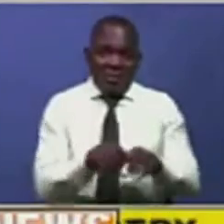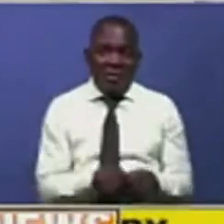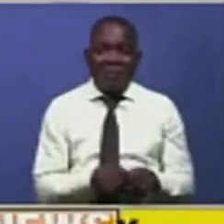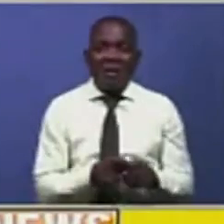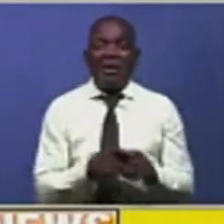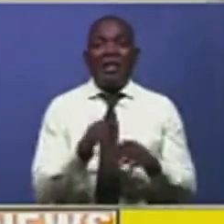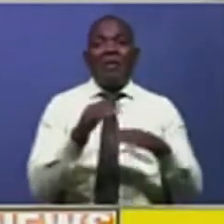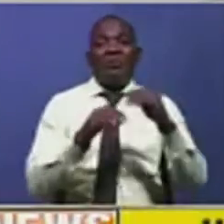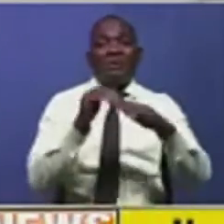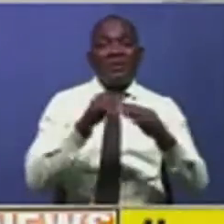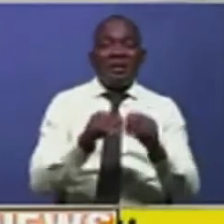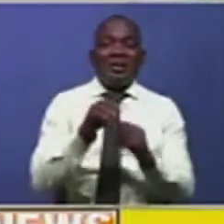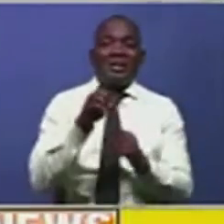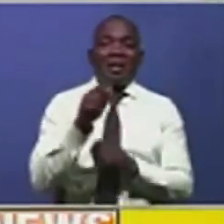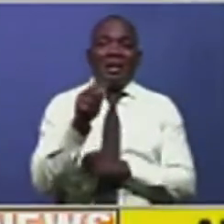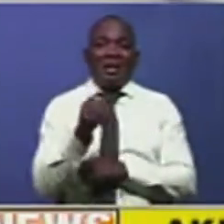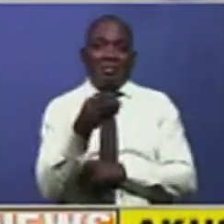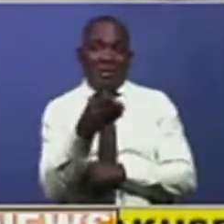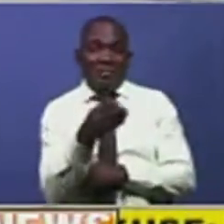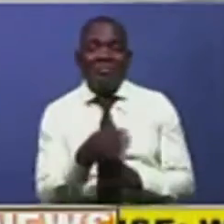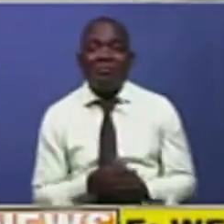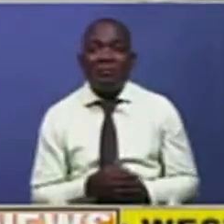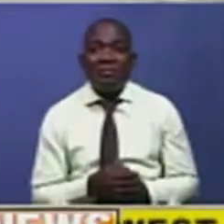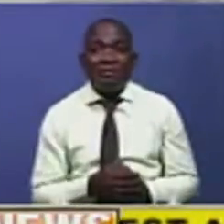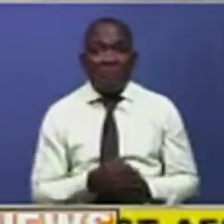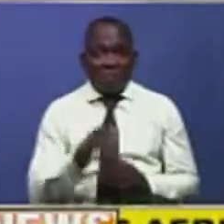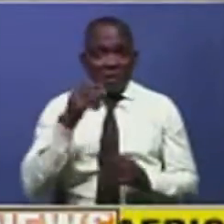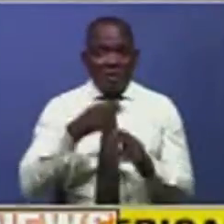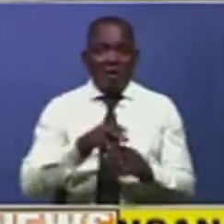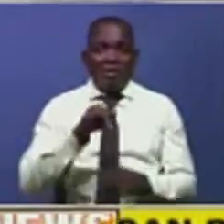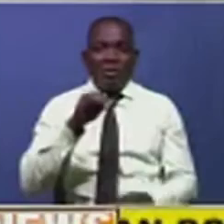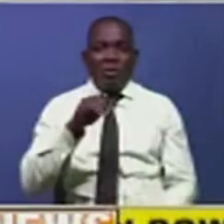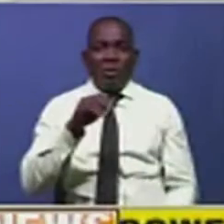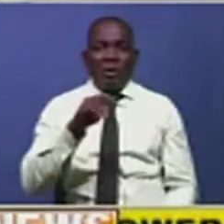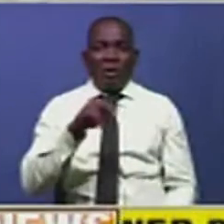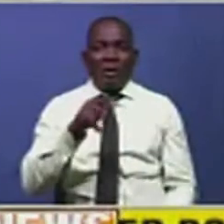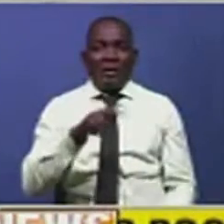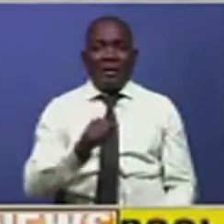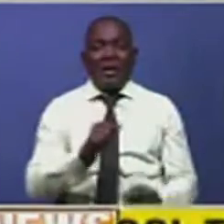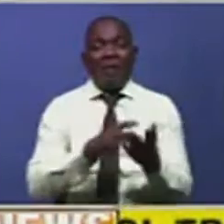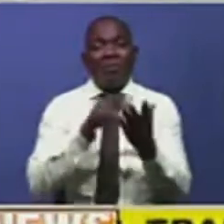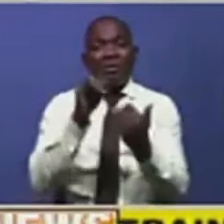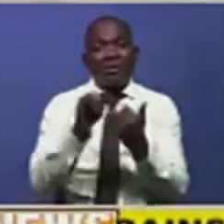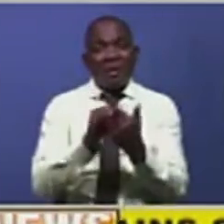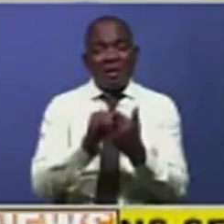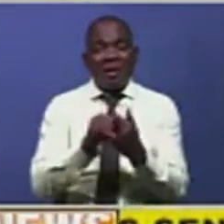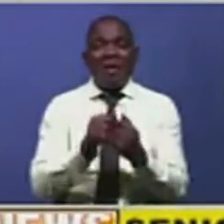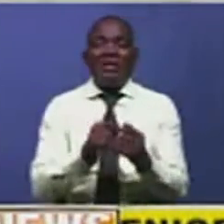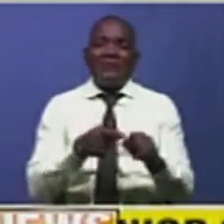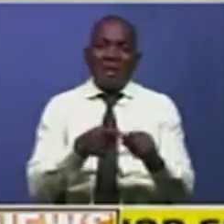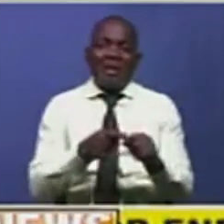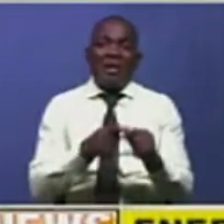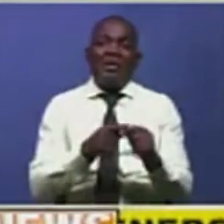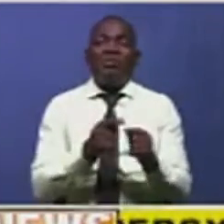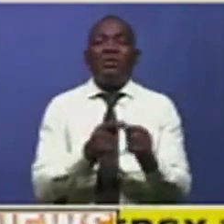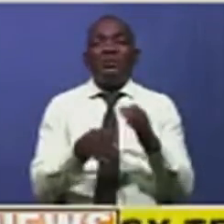of the construction of the Pwalugu Multipurpose Dam, Mr. Jonathan Hagen, said the project's rice output will